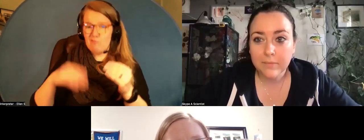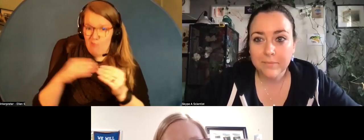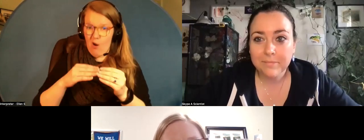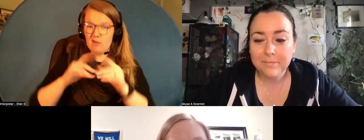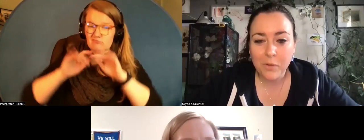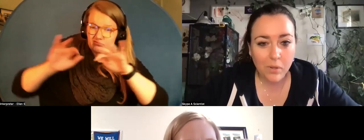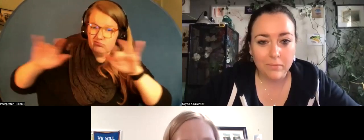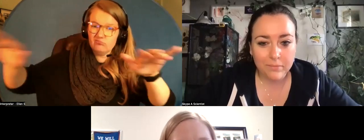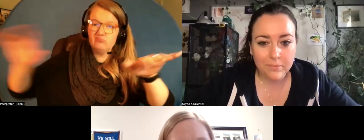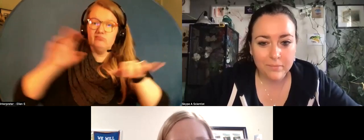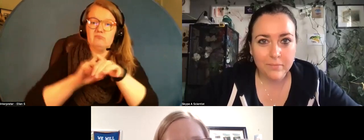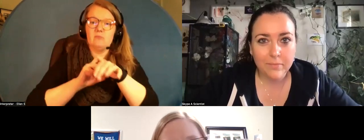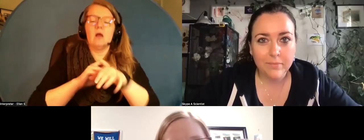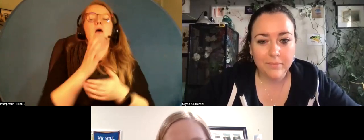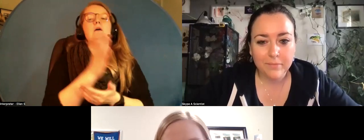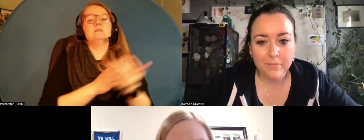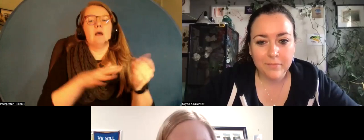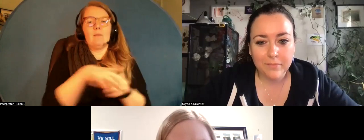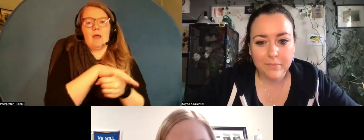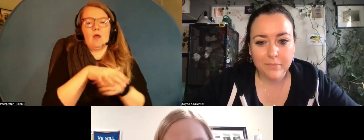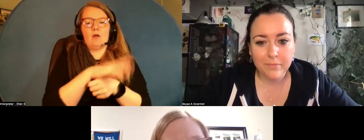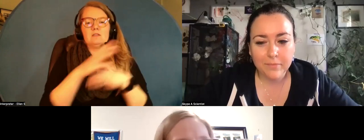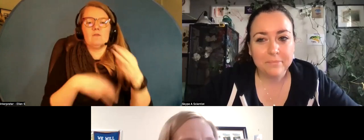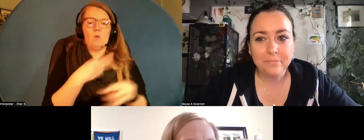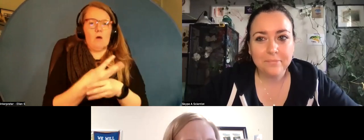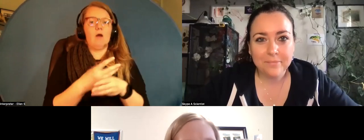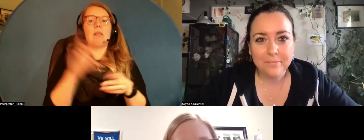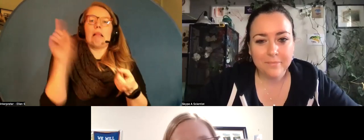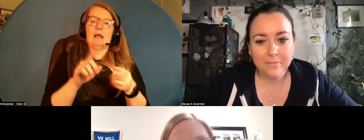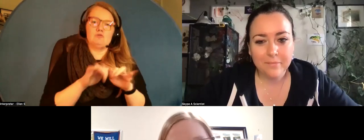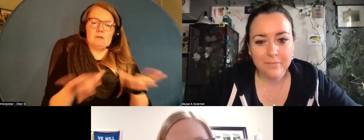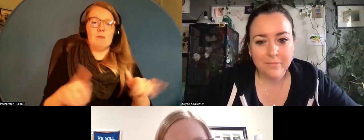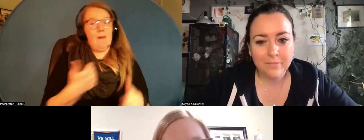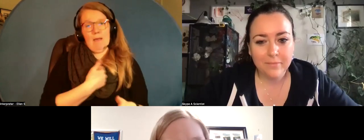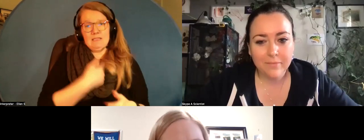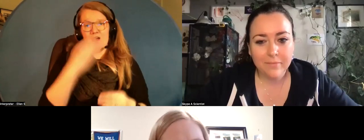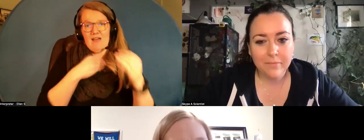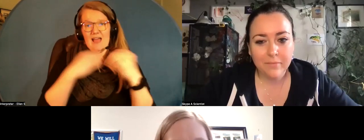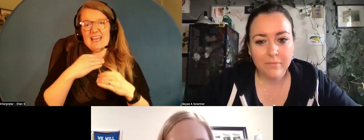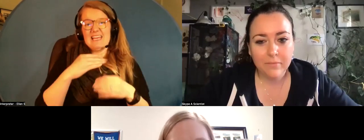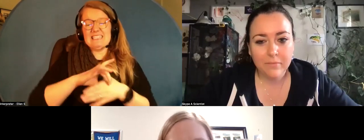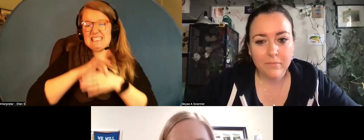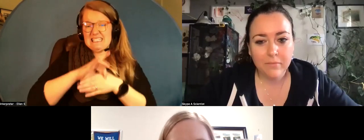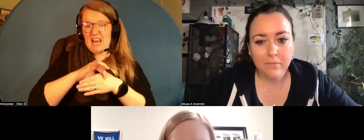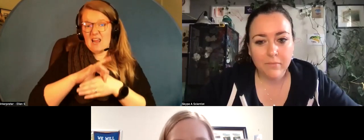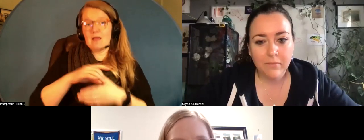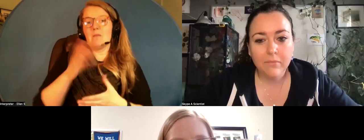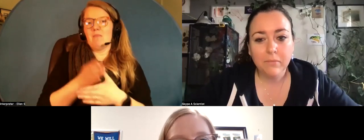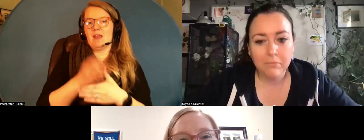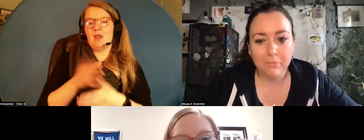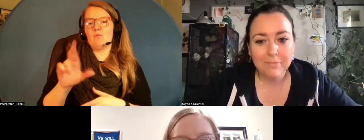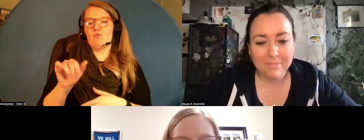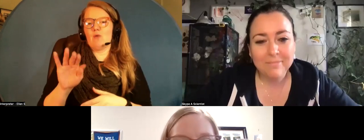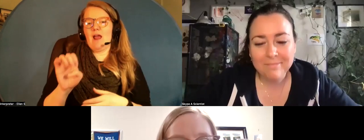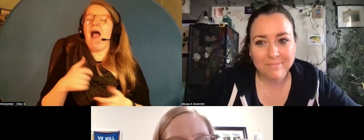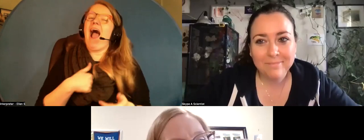transmission. So it's not, I eat medium rare steak. I'm not a big fan of sashimi, but that's more of a texture thing